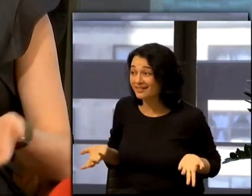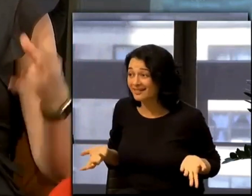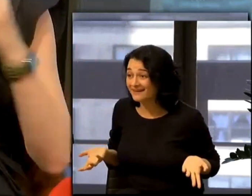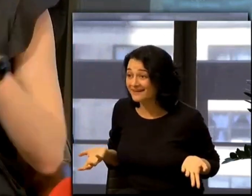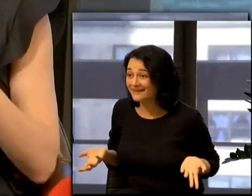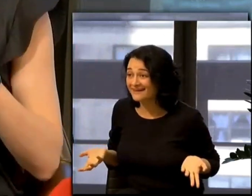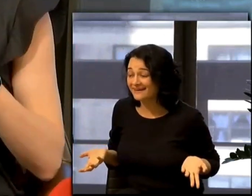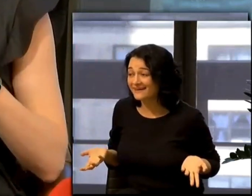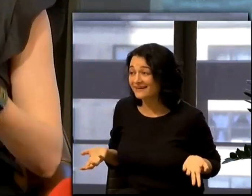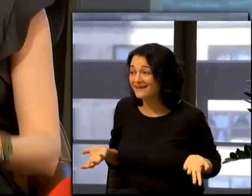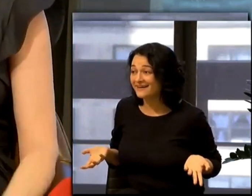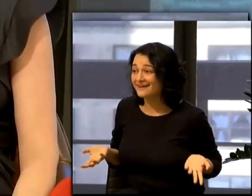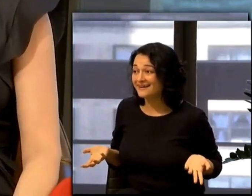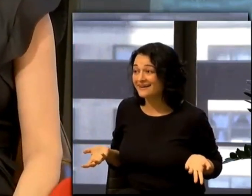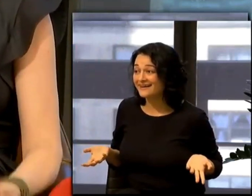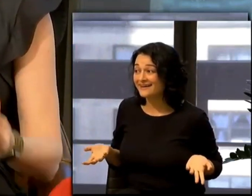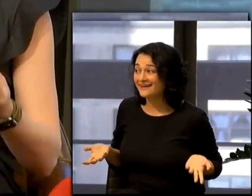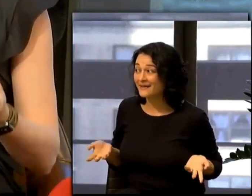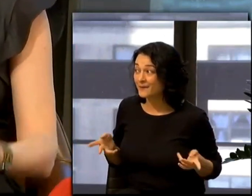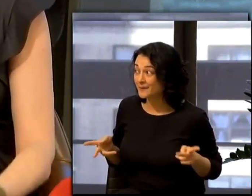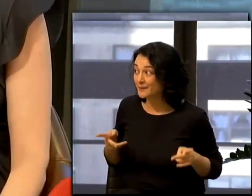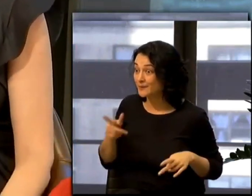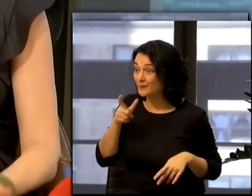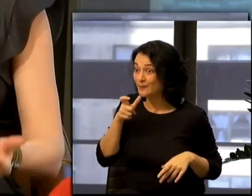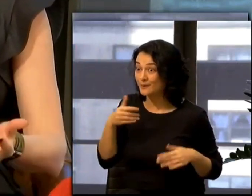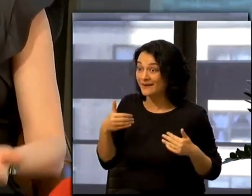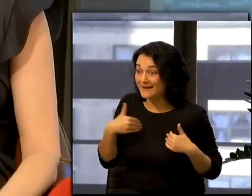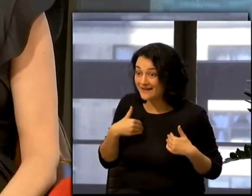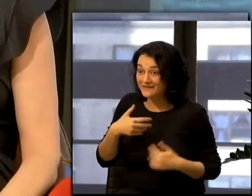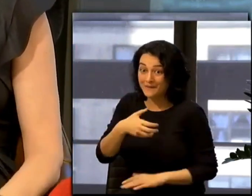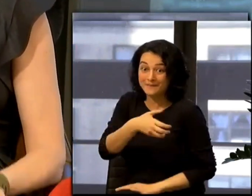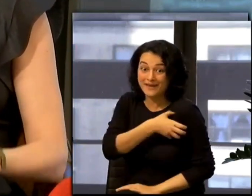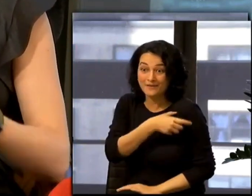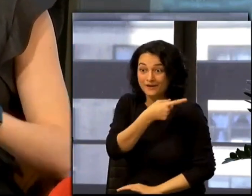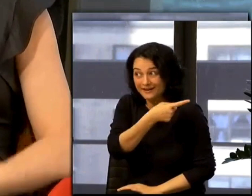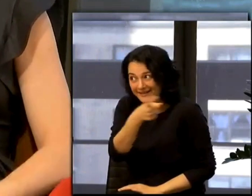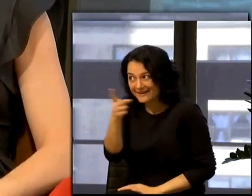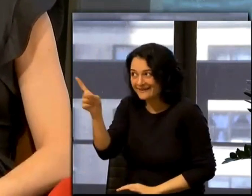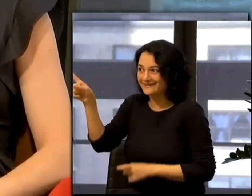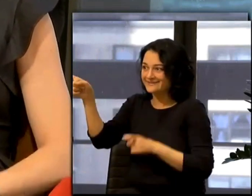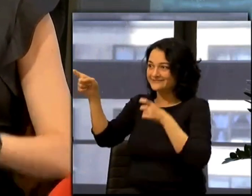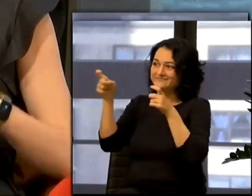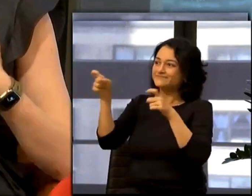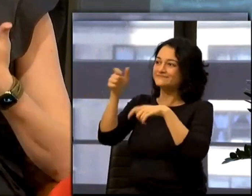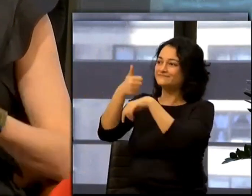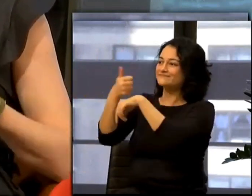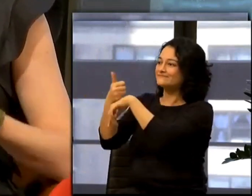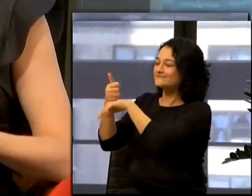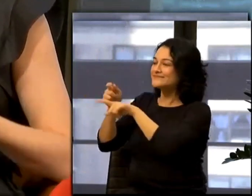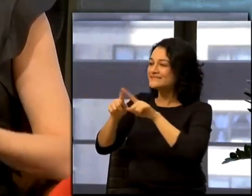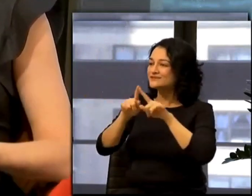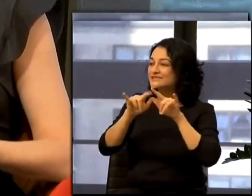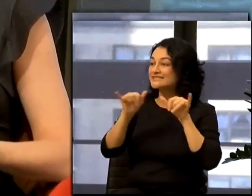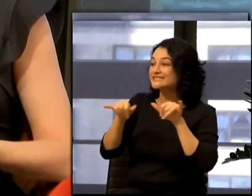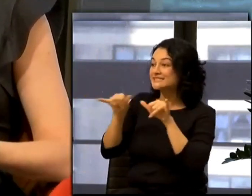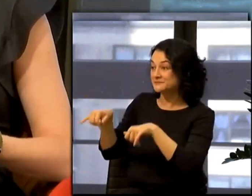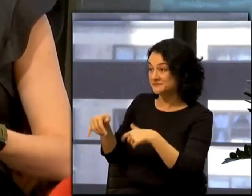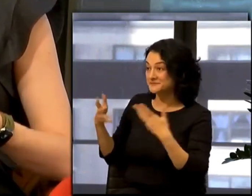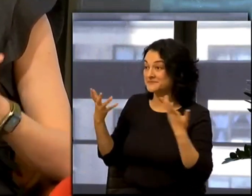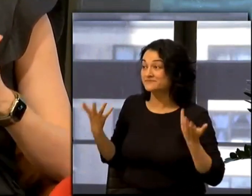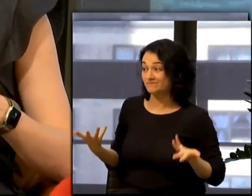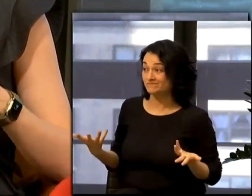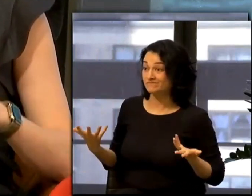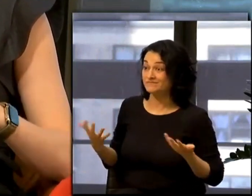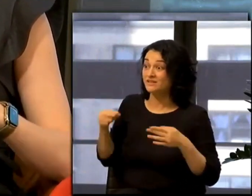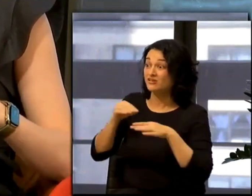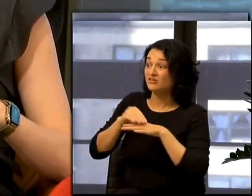power to concentrate power and keep inequities in place. And the good news is that if these systems have been designed, they